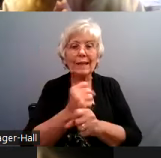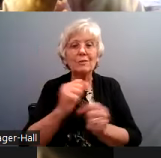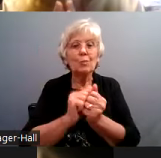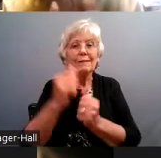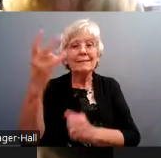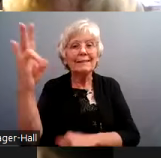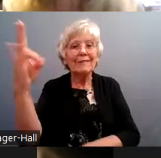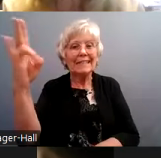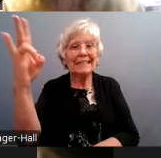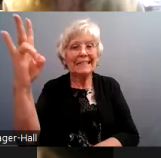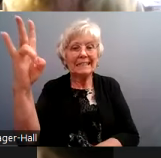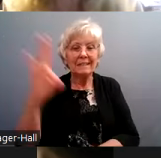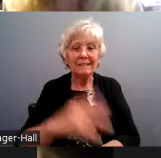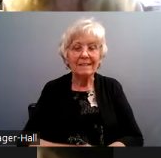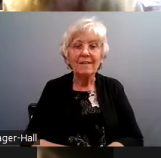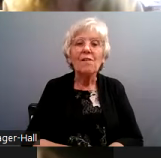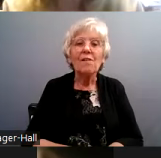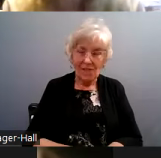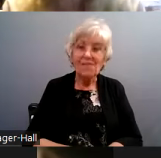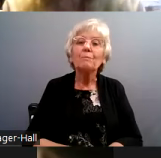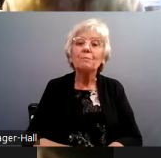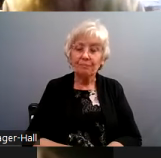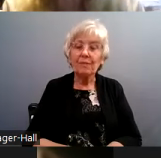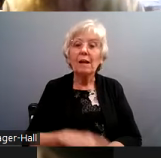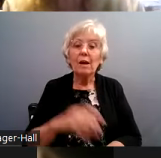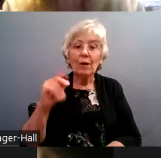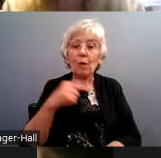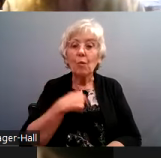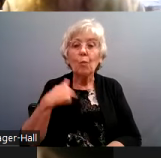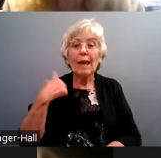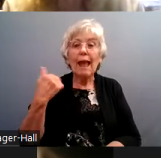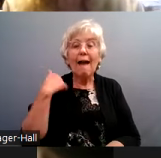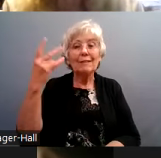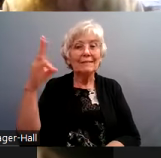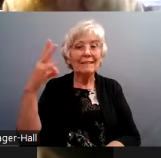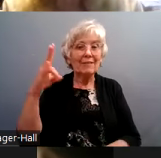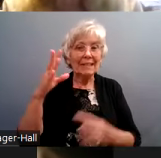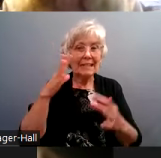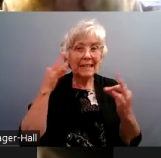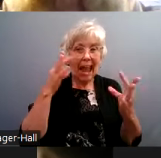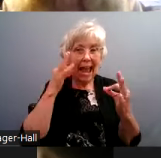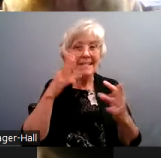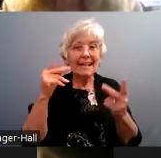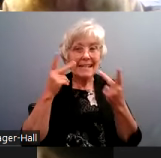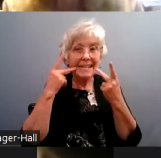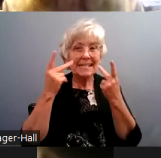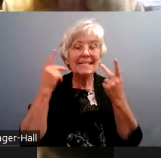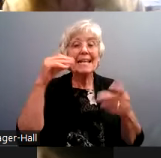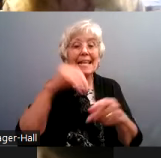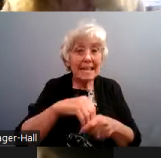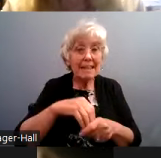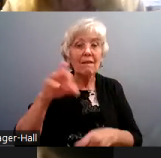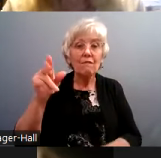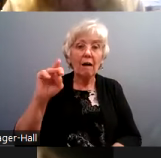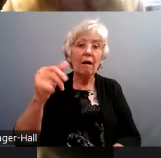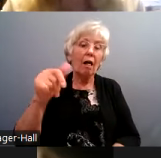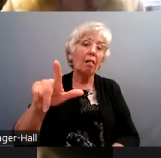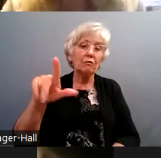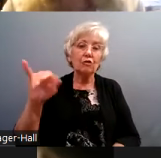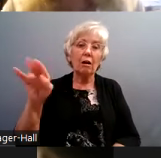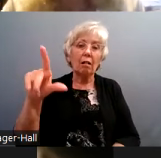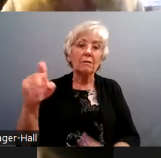17. So we have 17 cats in the cats and kittens in the Fungal Jungle right now. It is